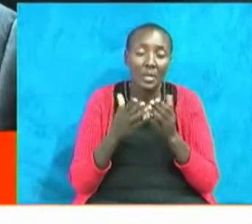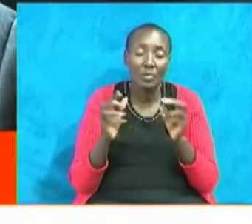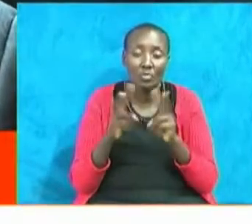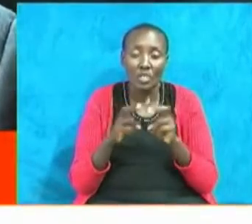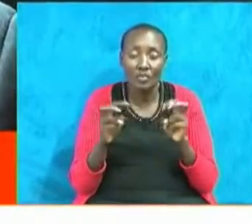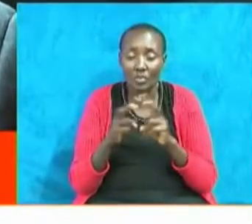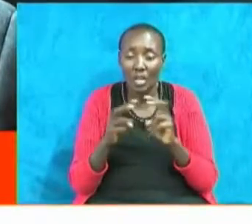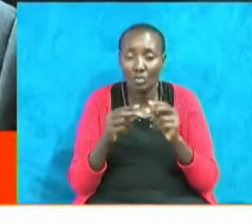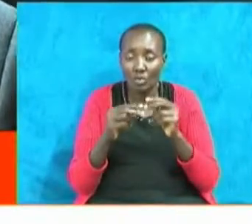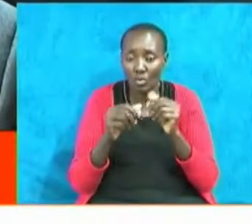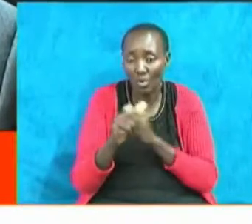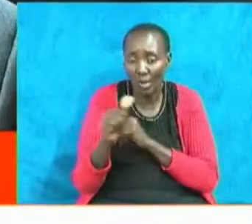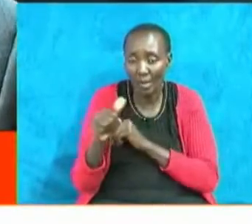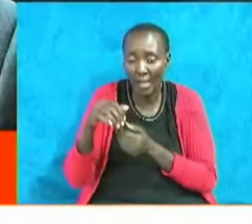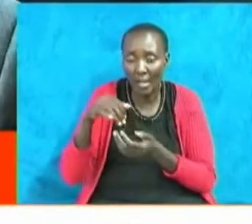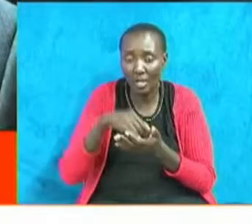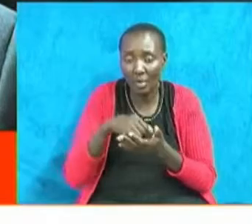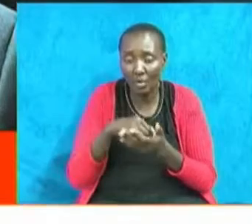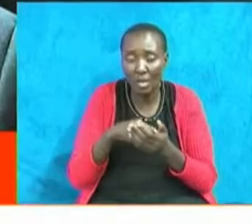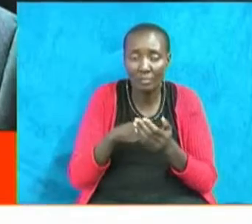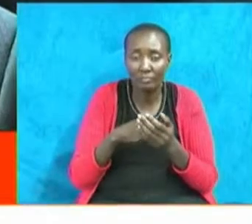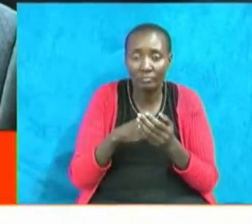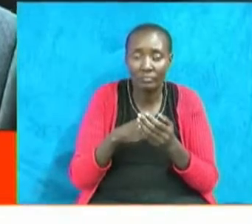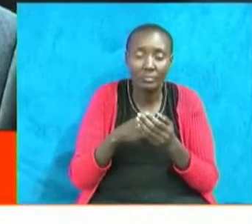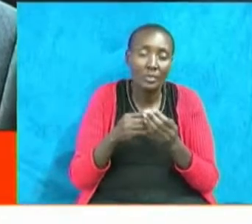some of this, including, you know, other options.